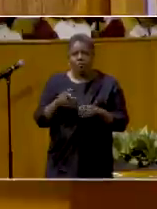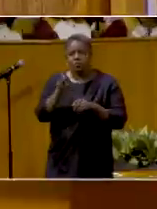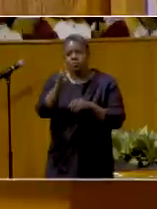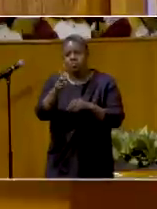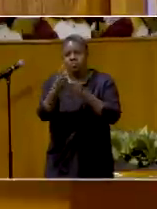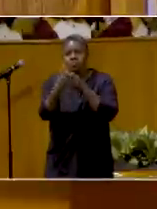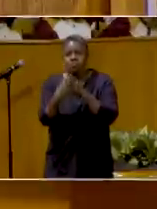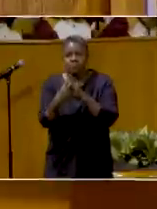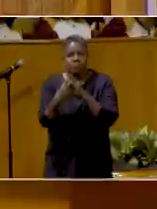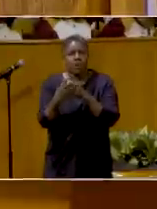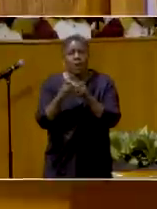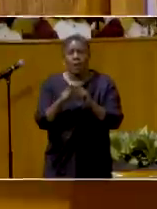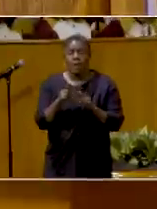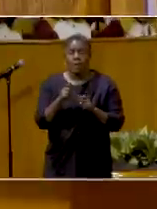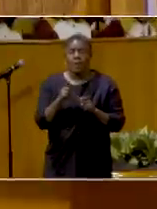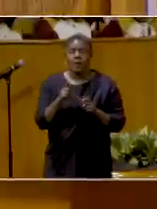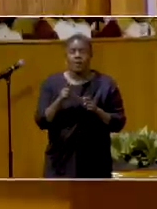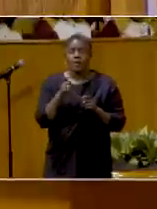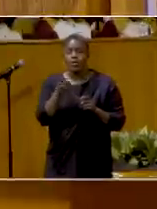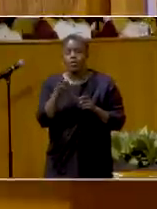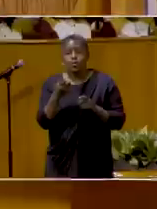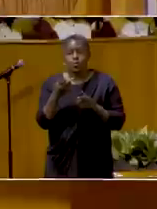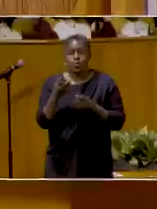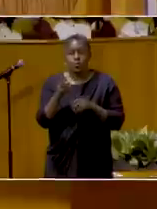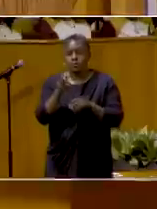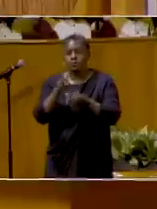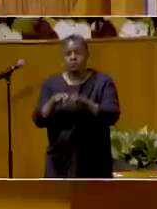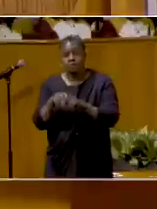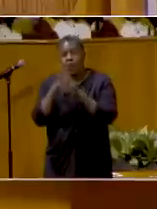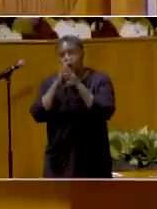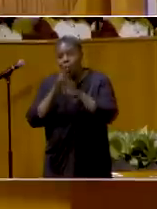people come without you trying to figure out why they're coming.